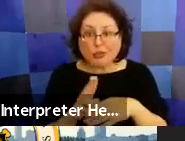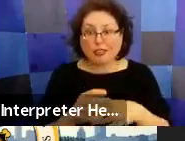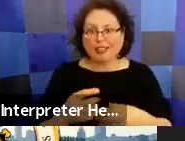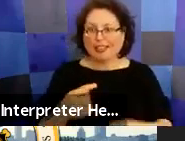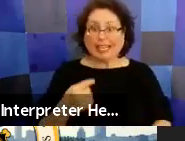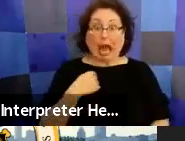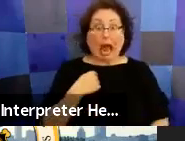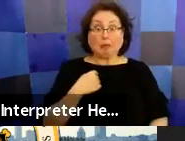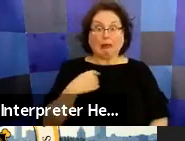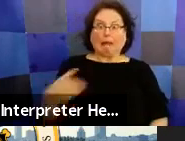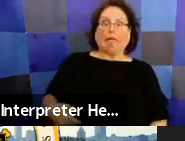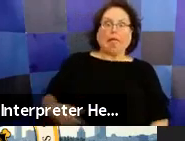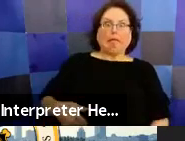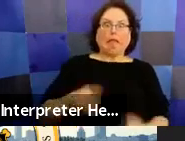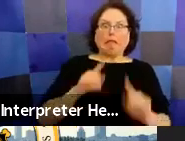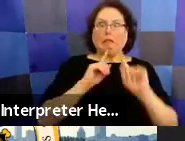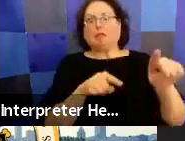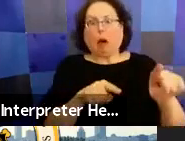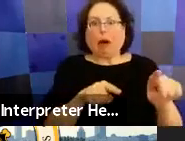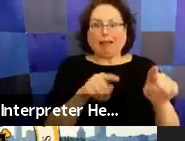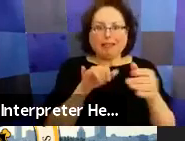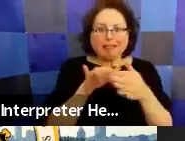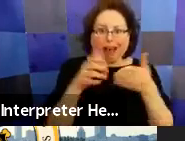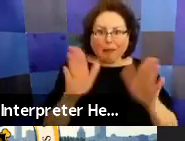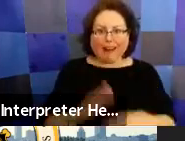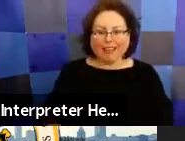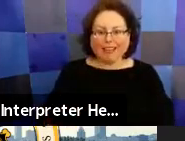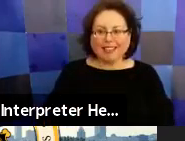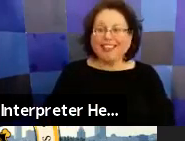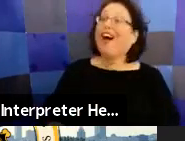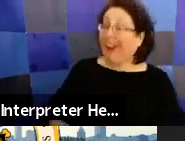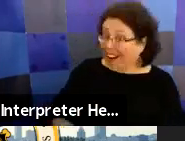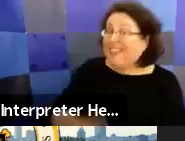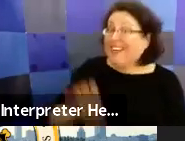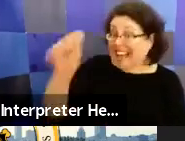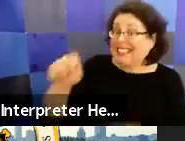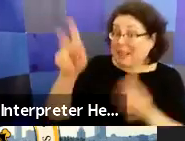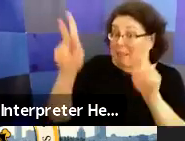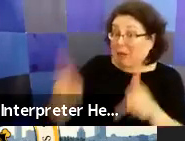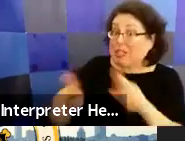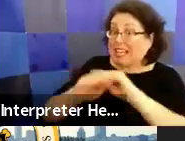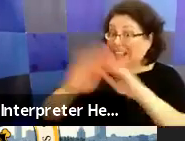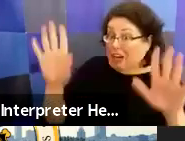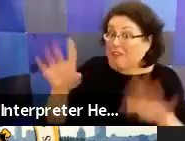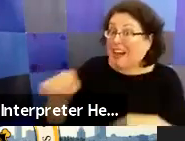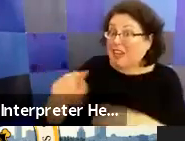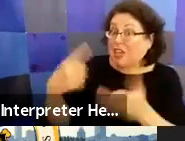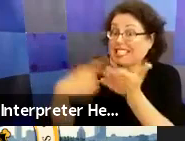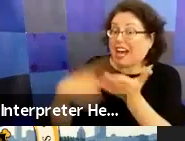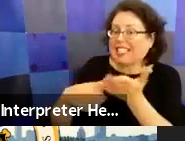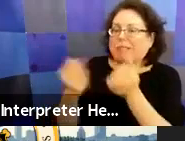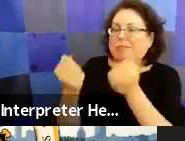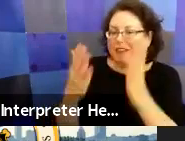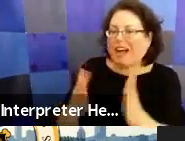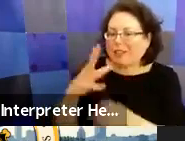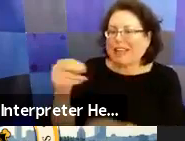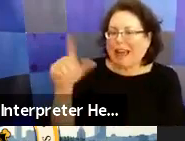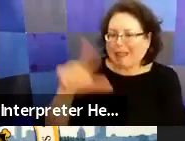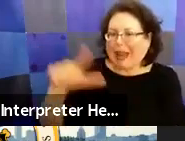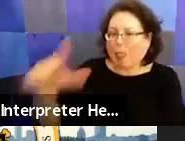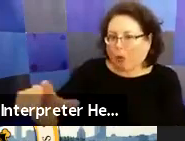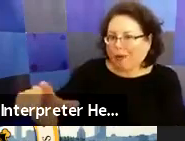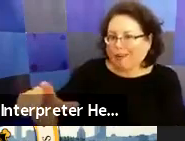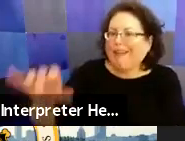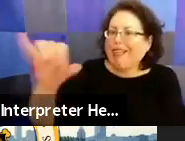jerk say as my response. Yeah. And the person clarified that they're talking about the providers and the landlords. I think that's a great way